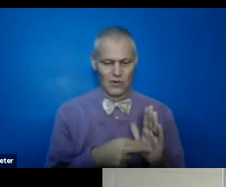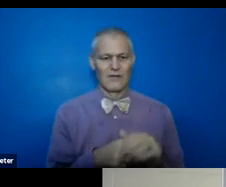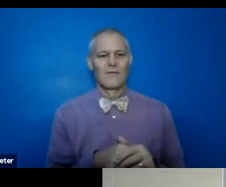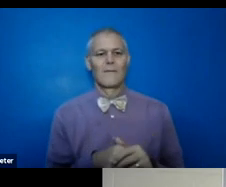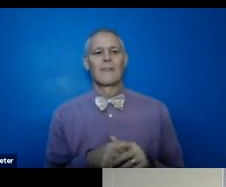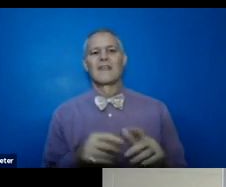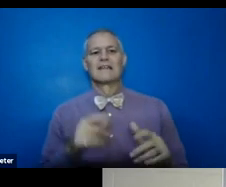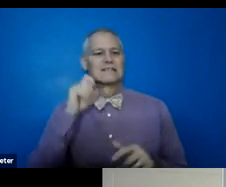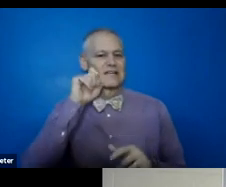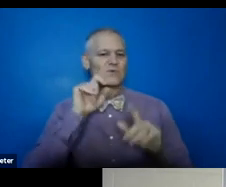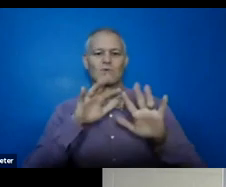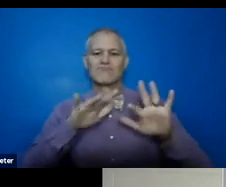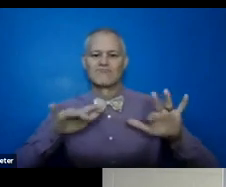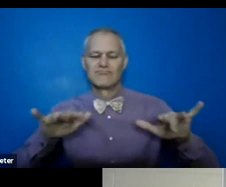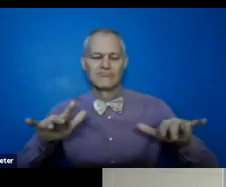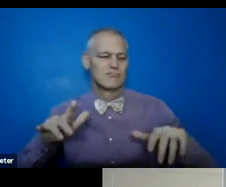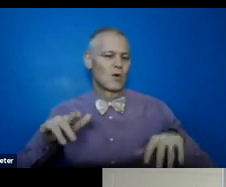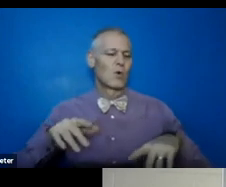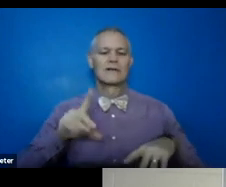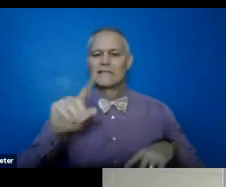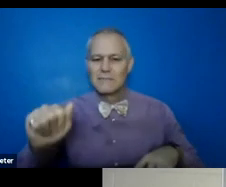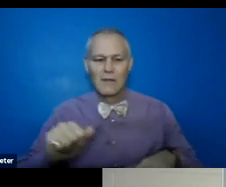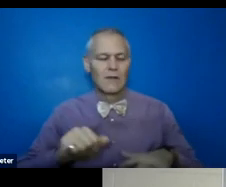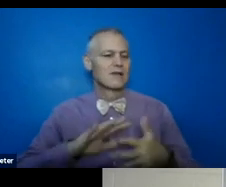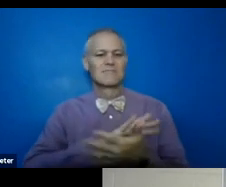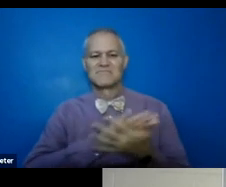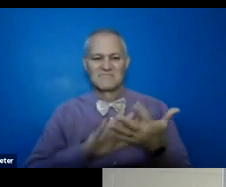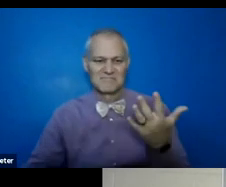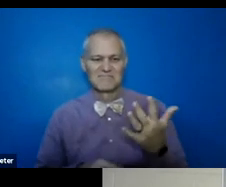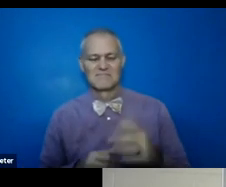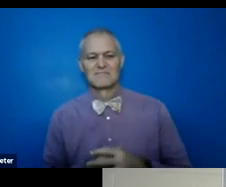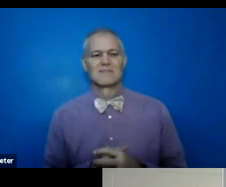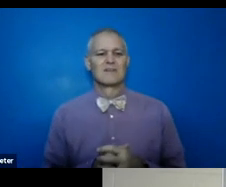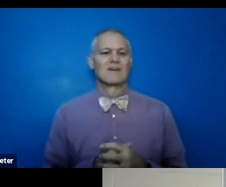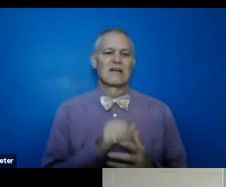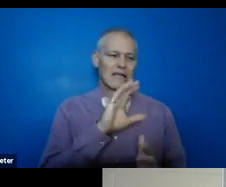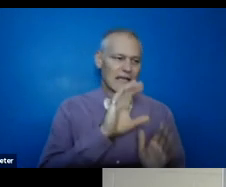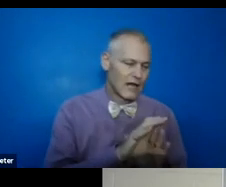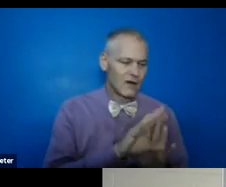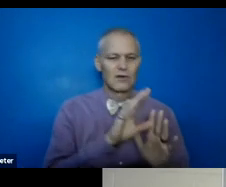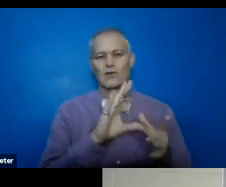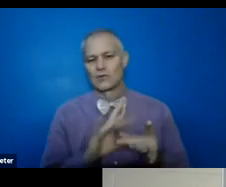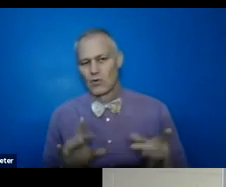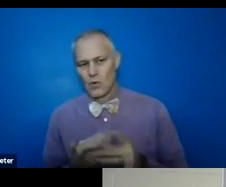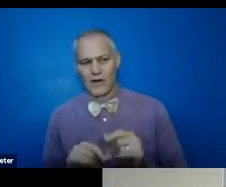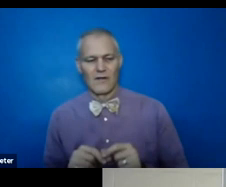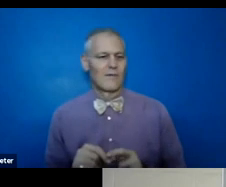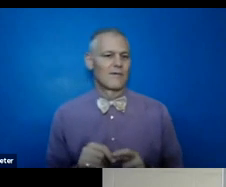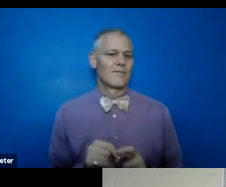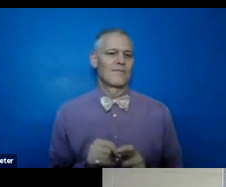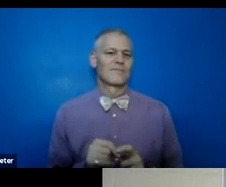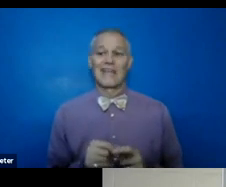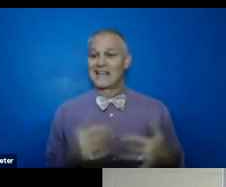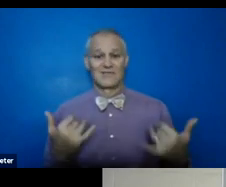display, what characters with disabilities existed, just like what were the kind of characters, roles, storylines available. And even